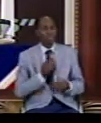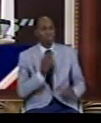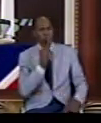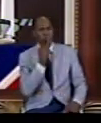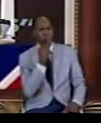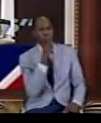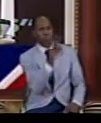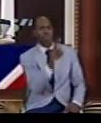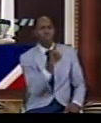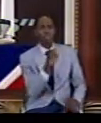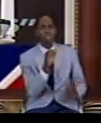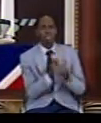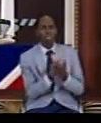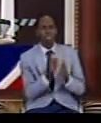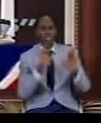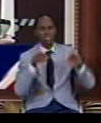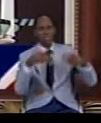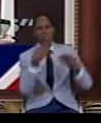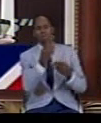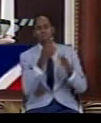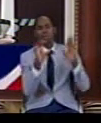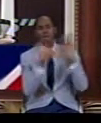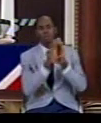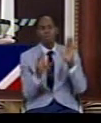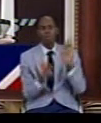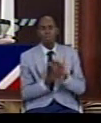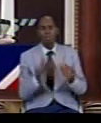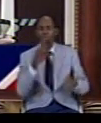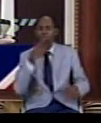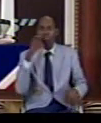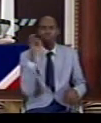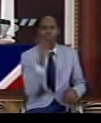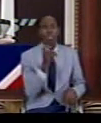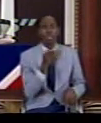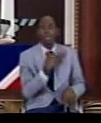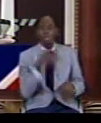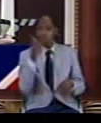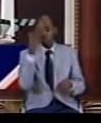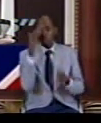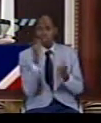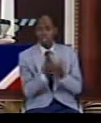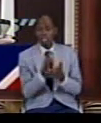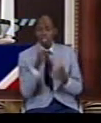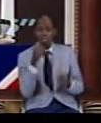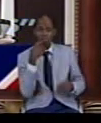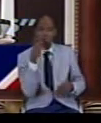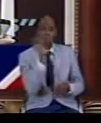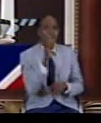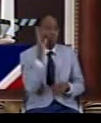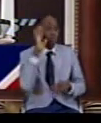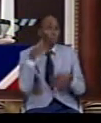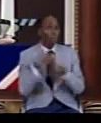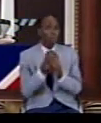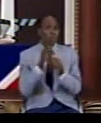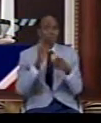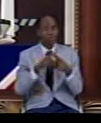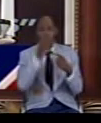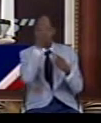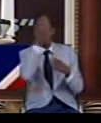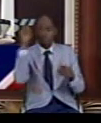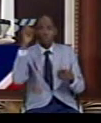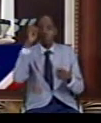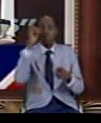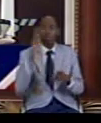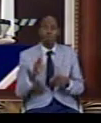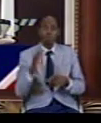that commandment and that instruction is going to make you dishonor Christ and disregard Christ. You say,